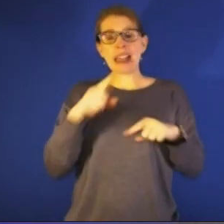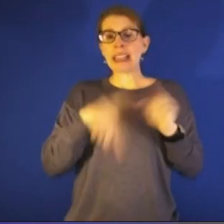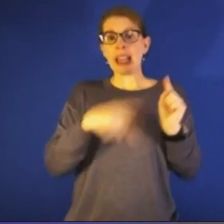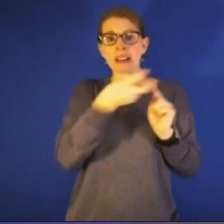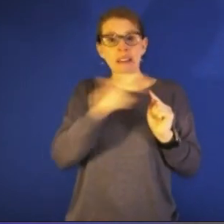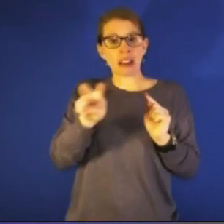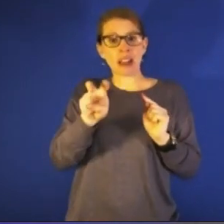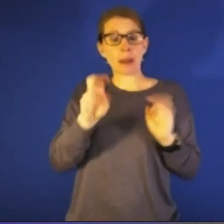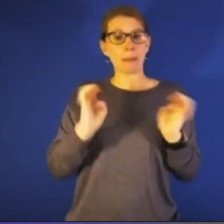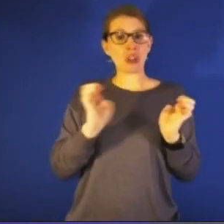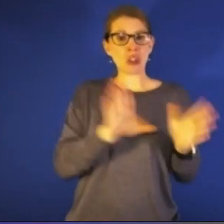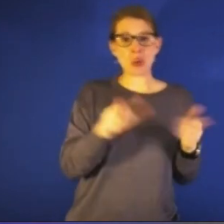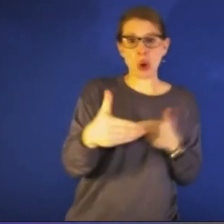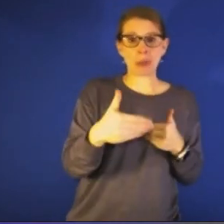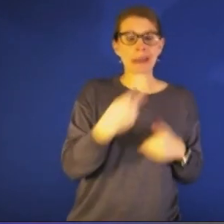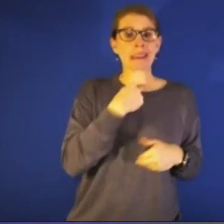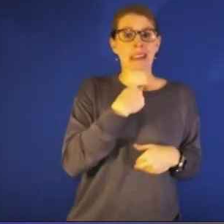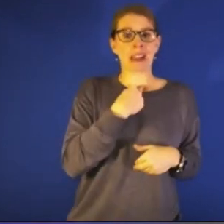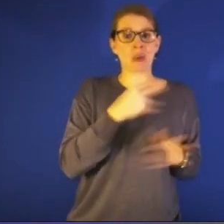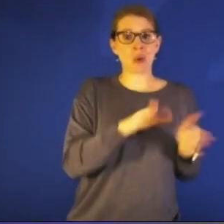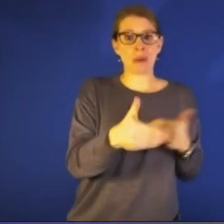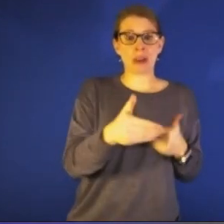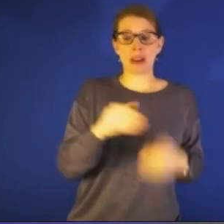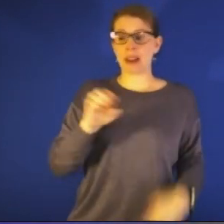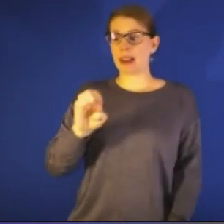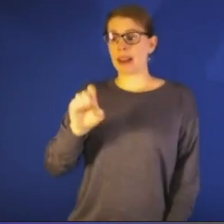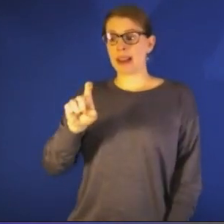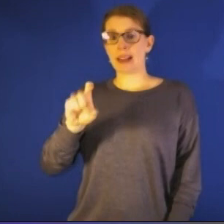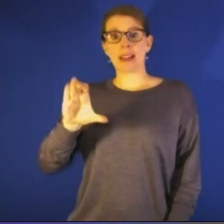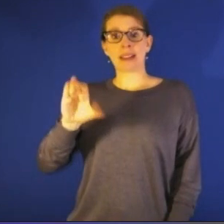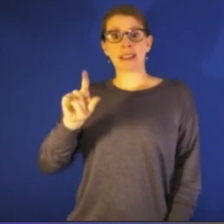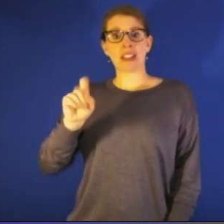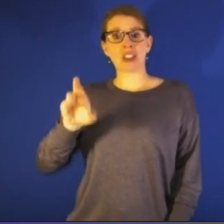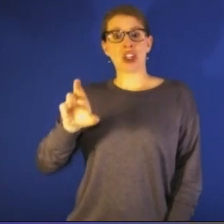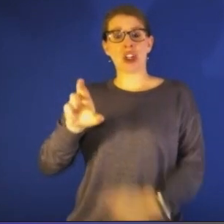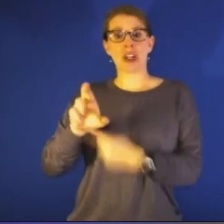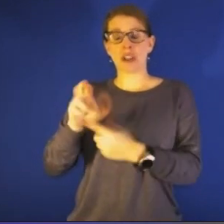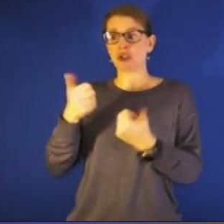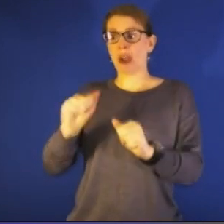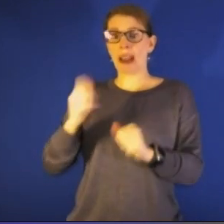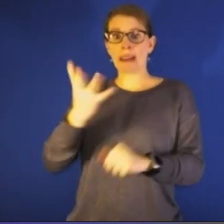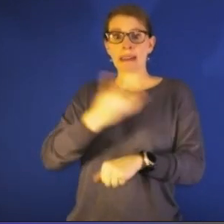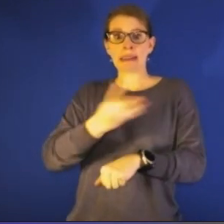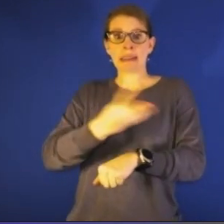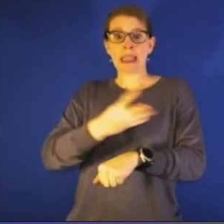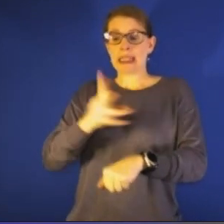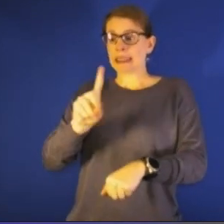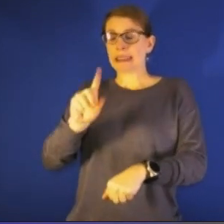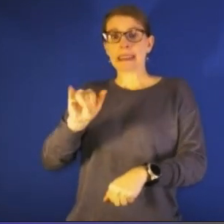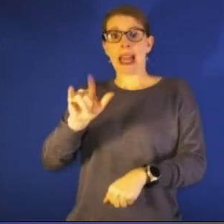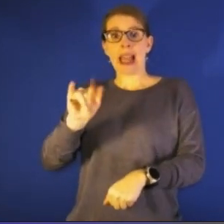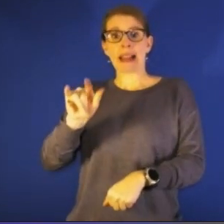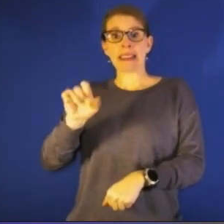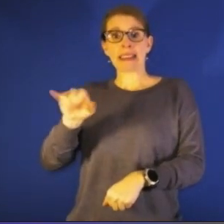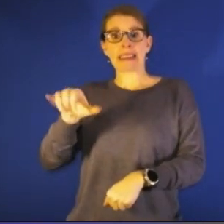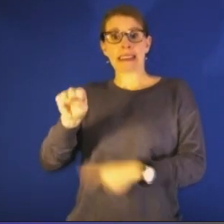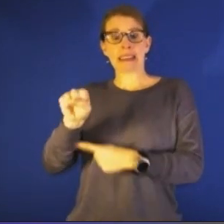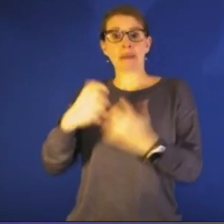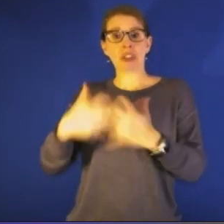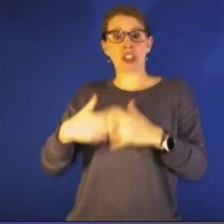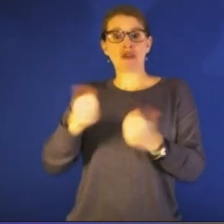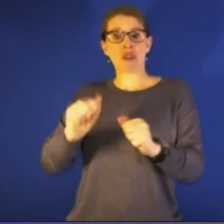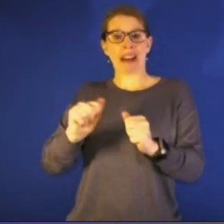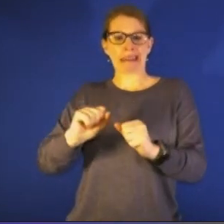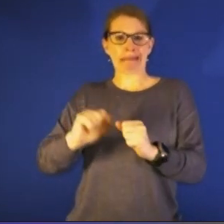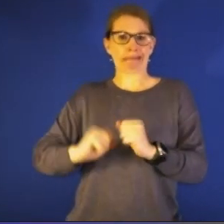room. We know our colleagues in Excelsior Springs, Missouri are trying to do dialysis in their hospital. They don't have a dialysis machine, so they're trying to make one up. You